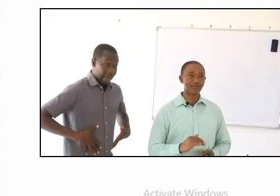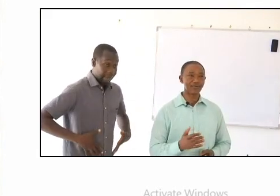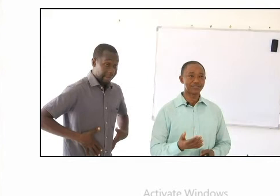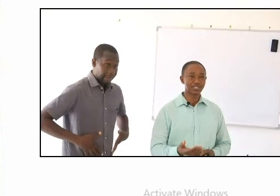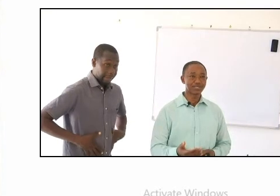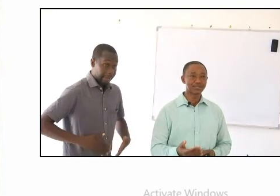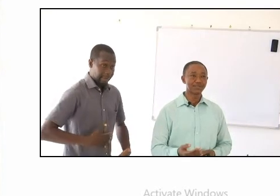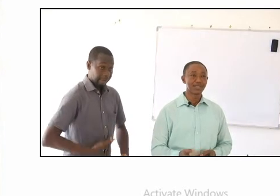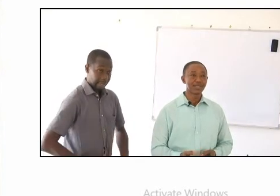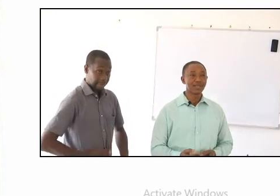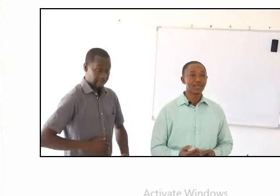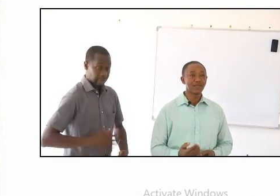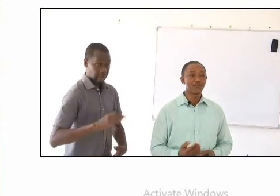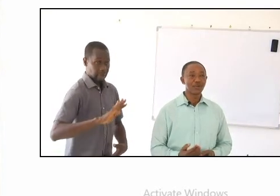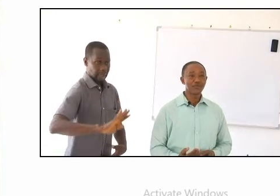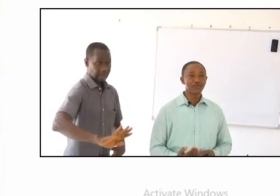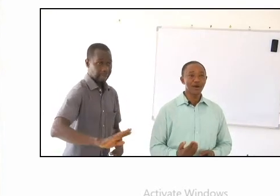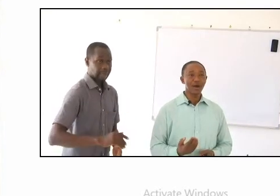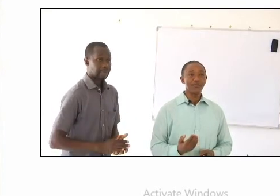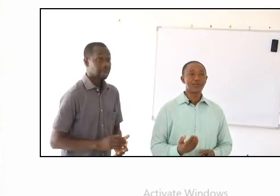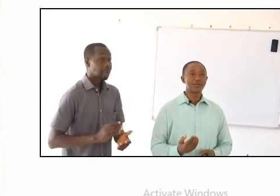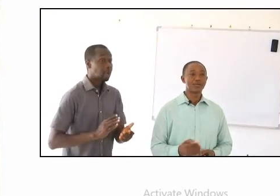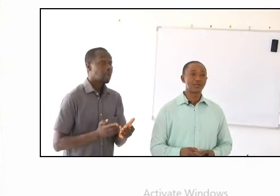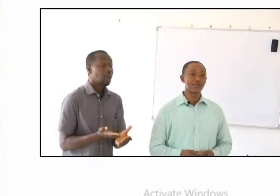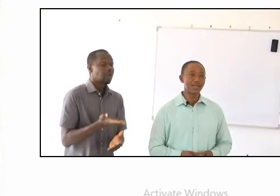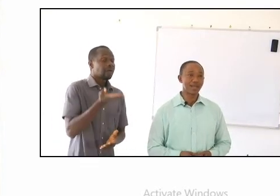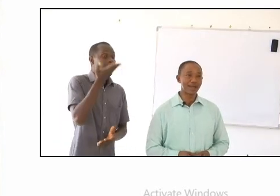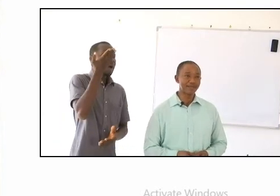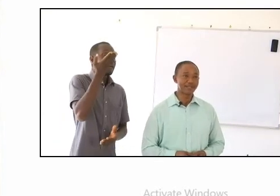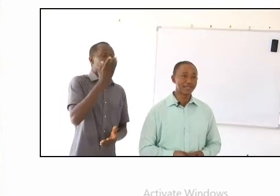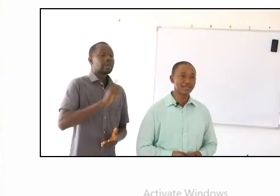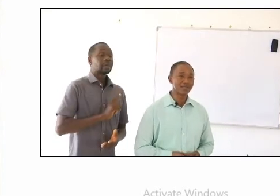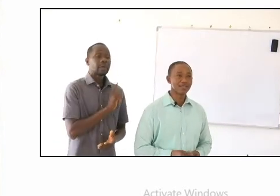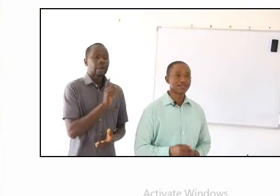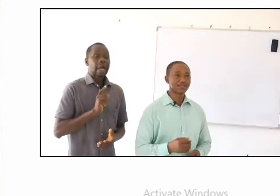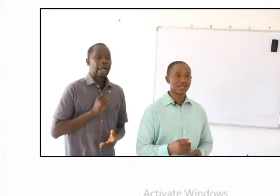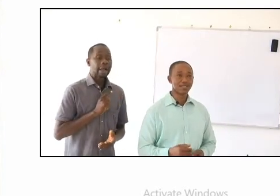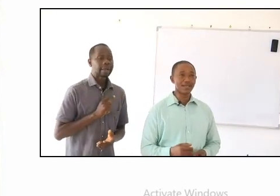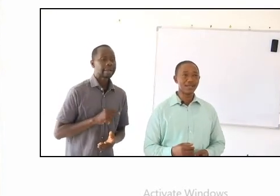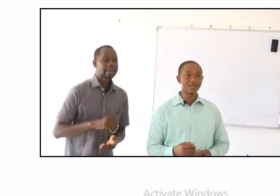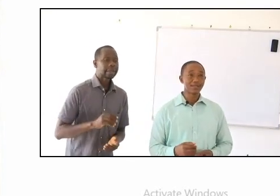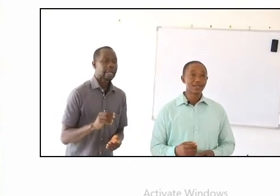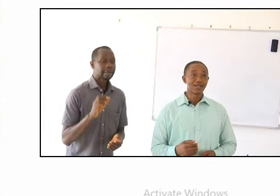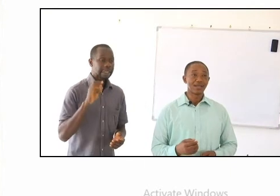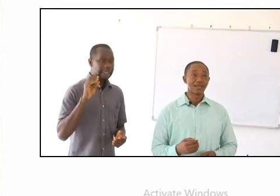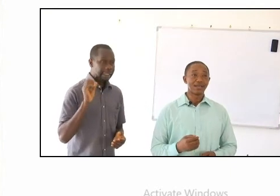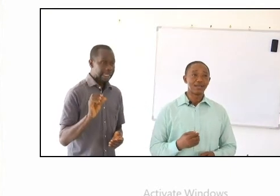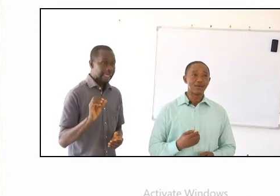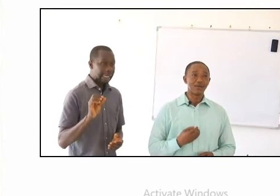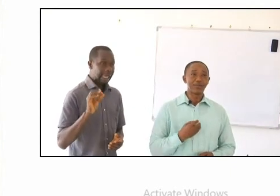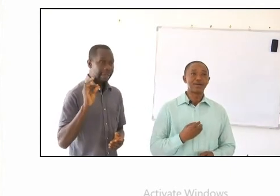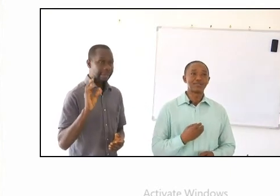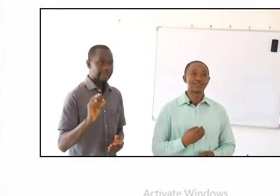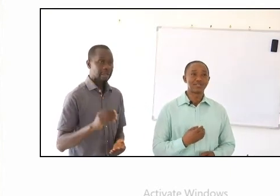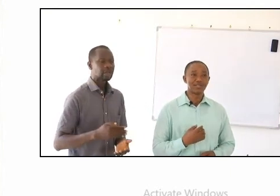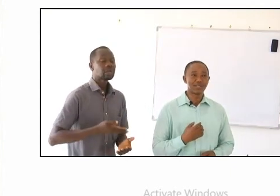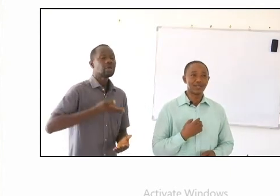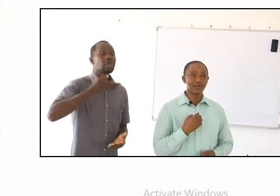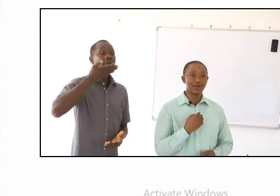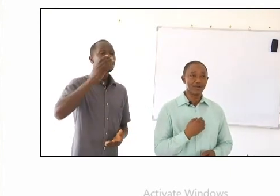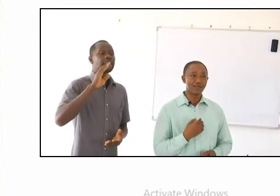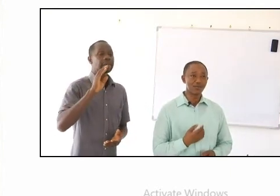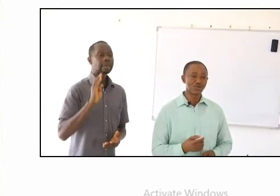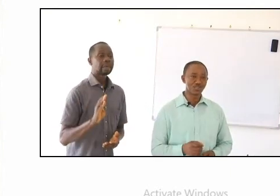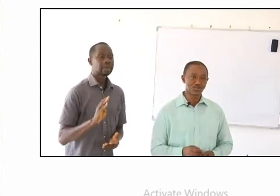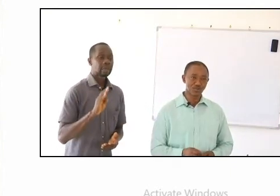a flap of sheet. And if we move upward, we have the trachea, and the upper part of the trachea,